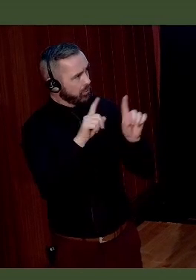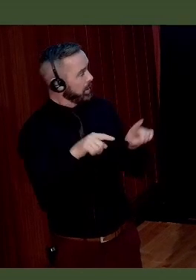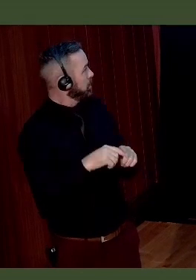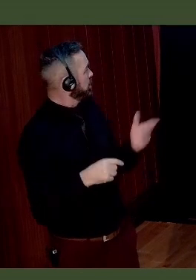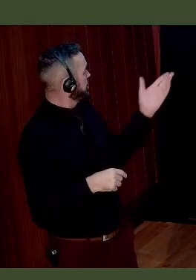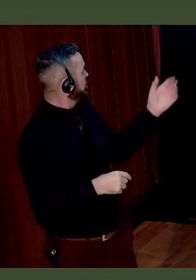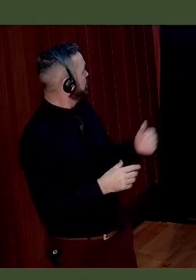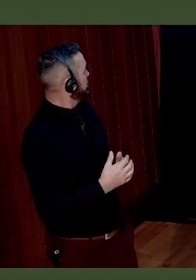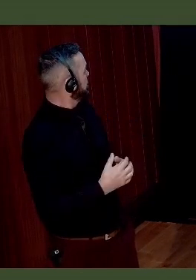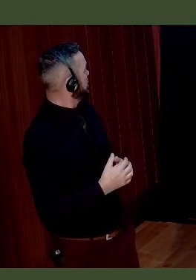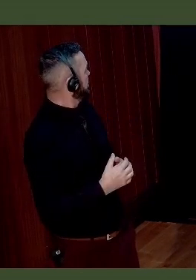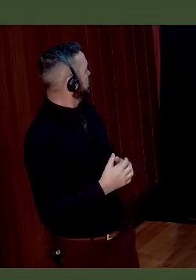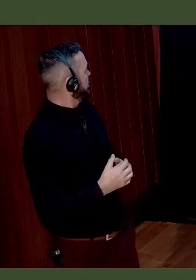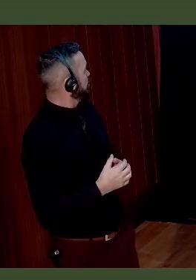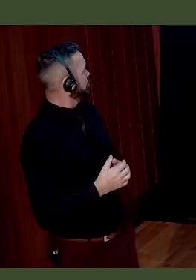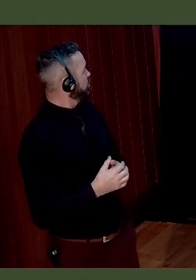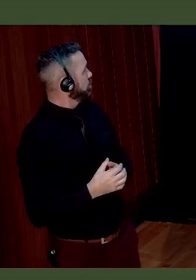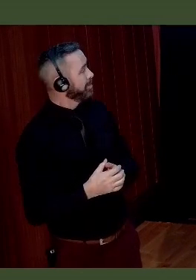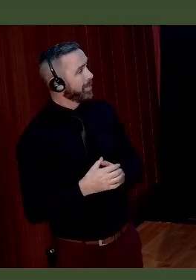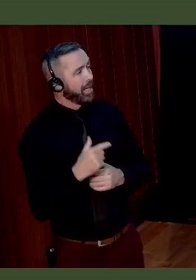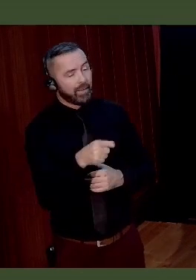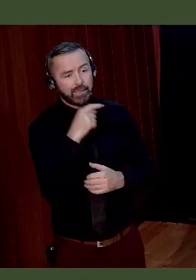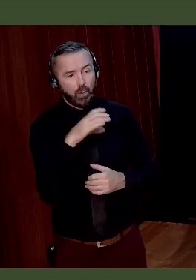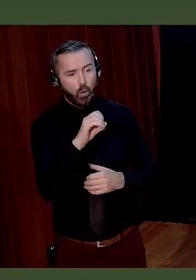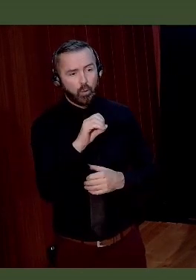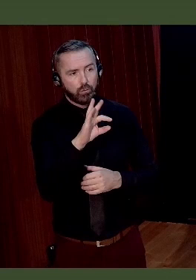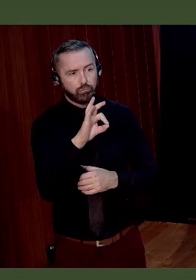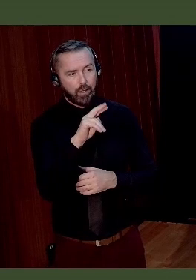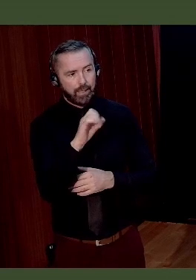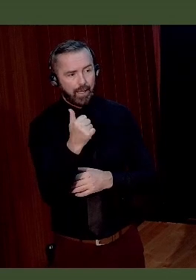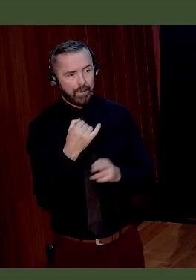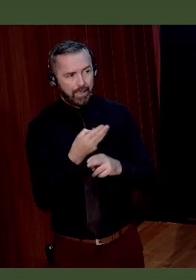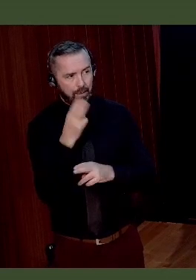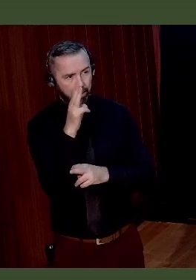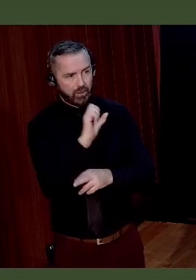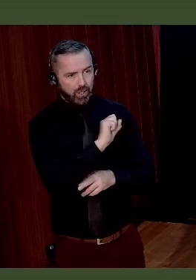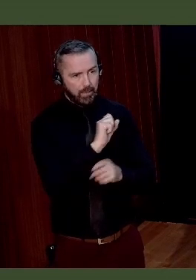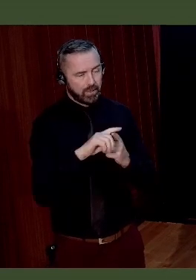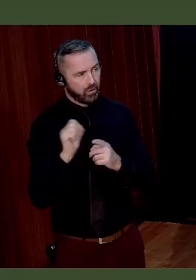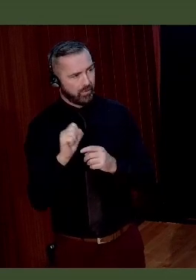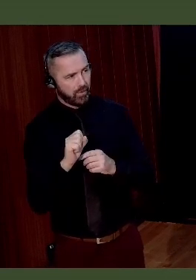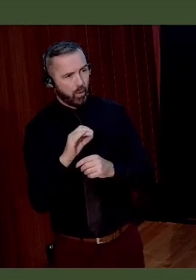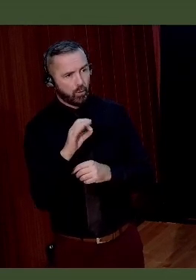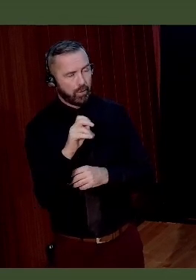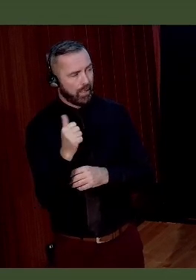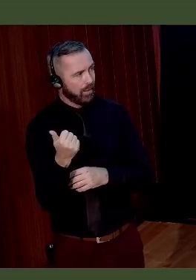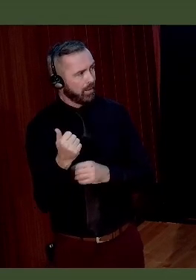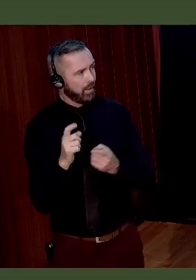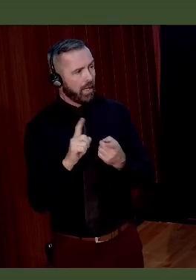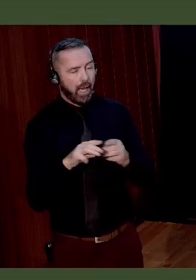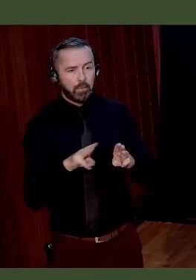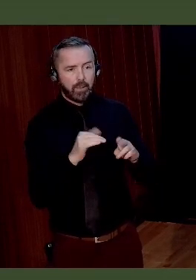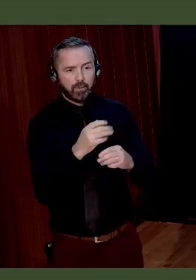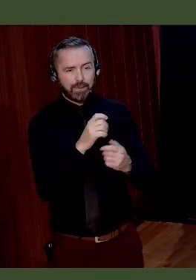screen, in this picture, on the screen. It is said that the O'Grianas in this picture were also in this picture, Seamus and Joseph O'Grian, that they're somewhere there. And people